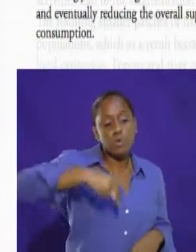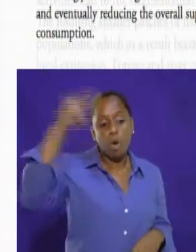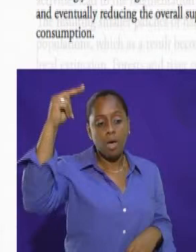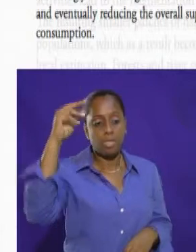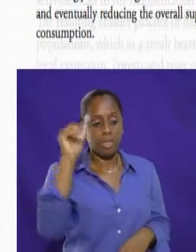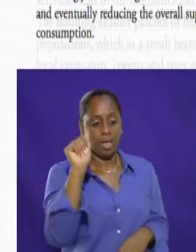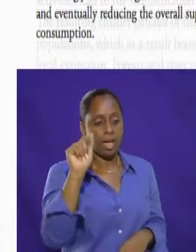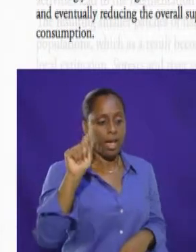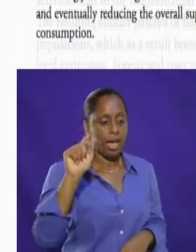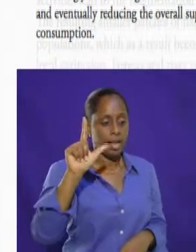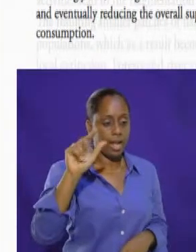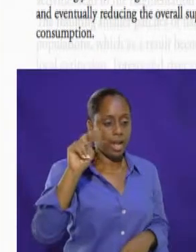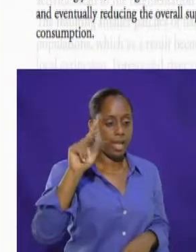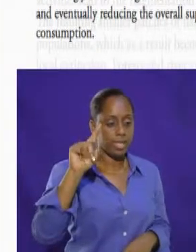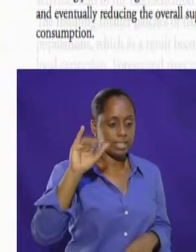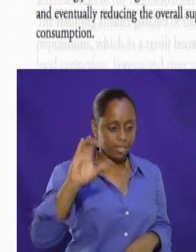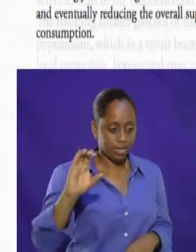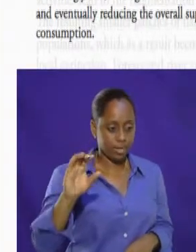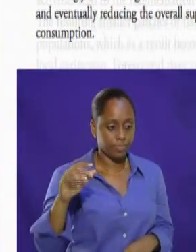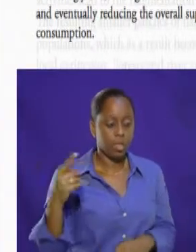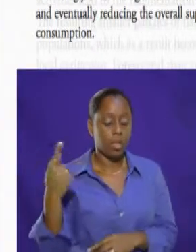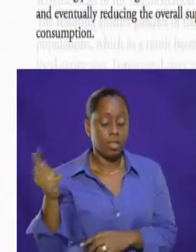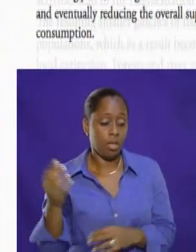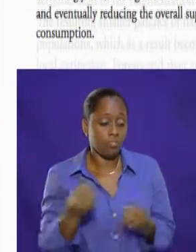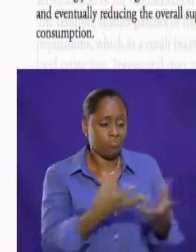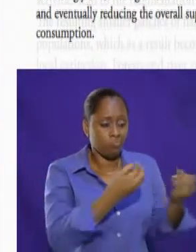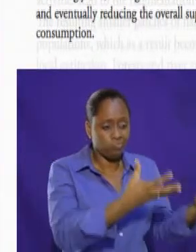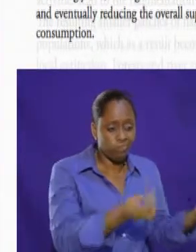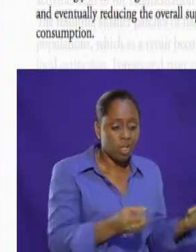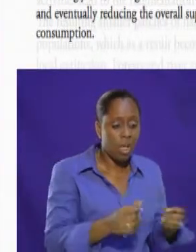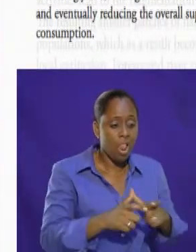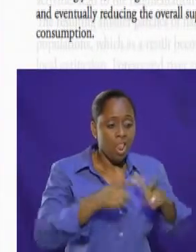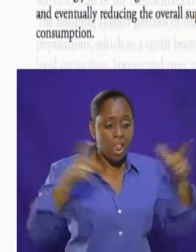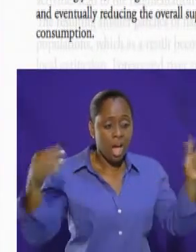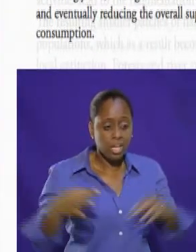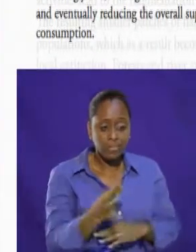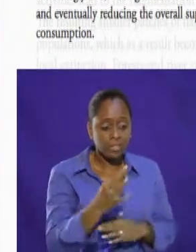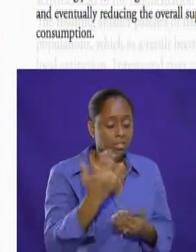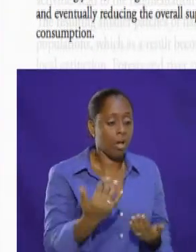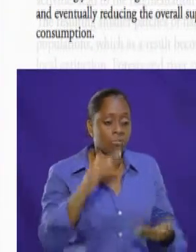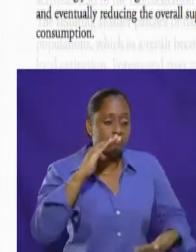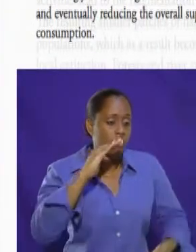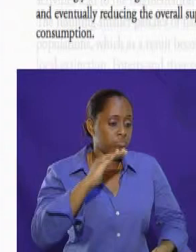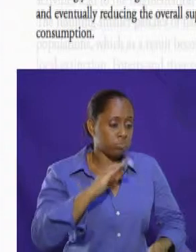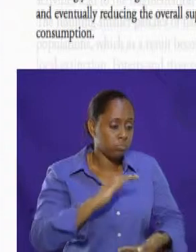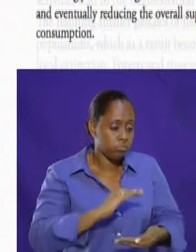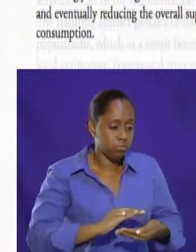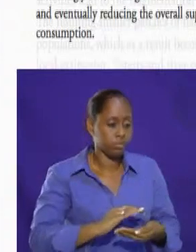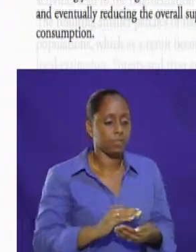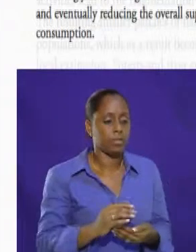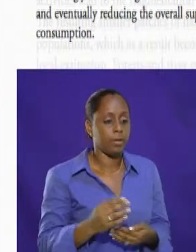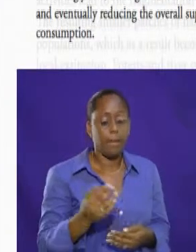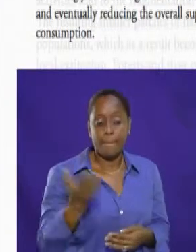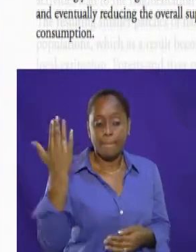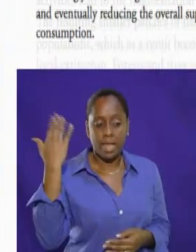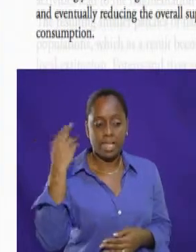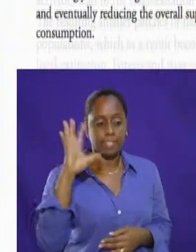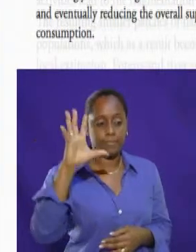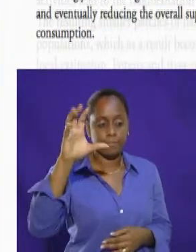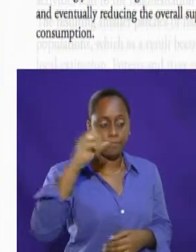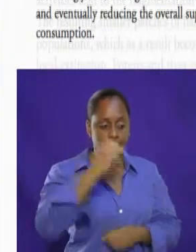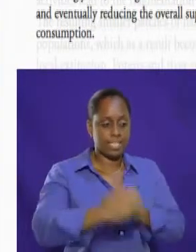consumption are becoming increasingly rare, forcing a shift to smaller fish and invertebrates,